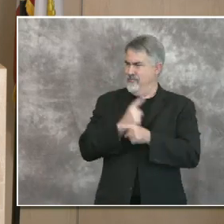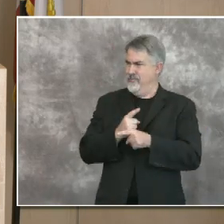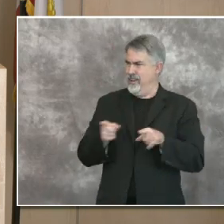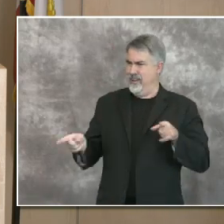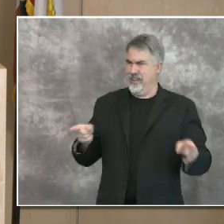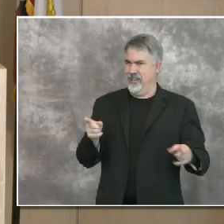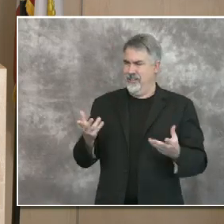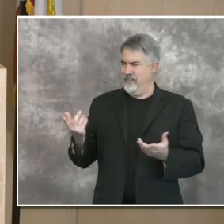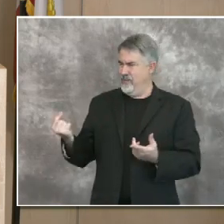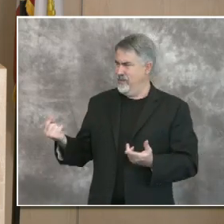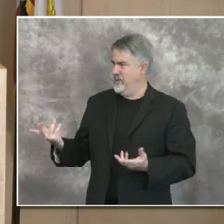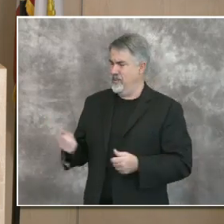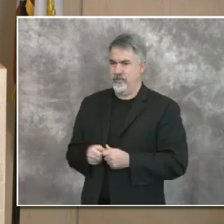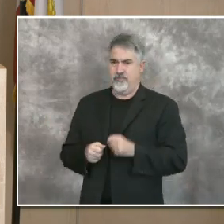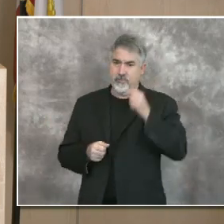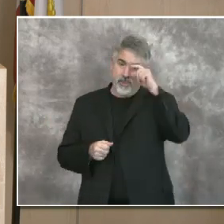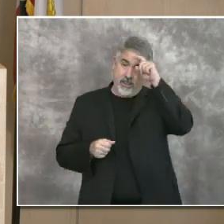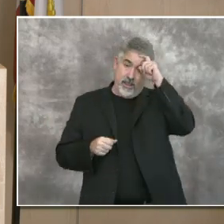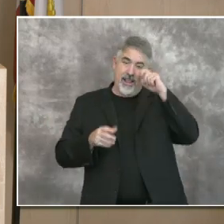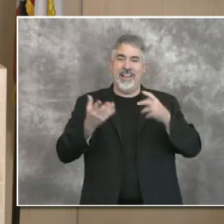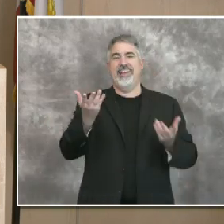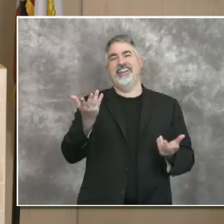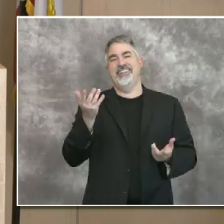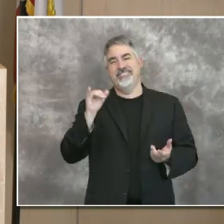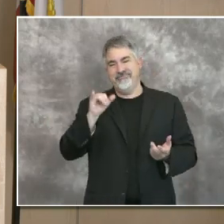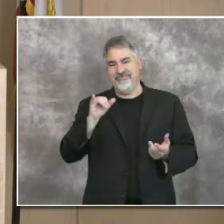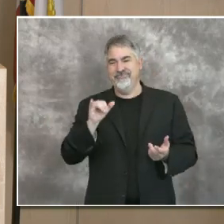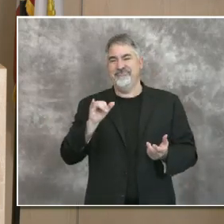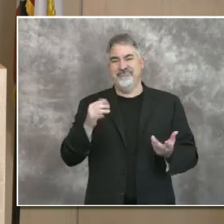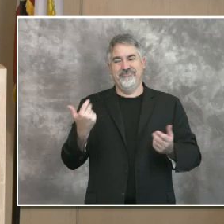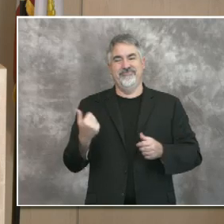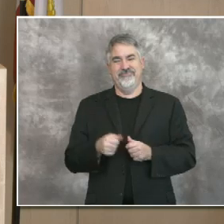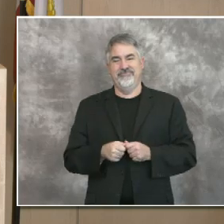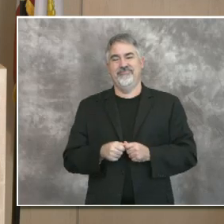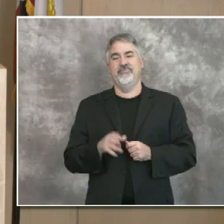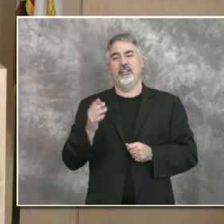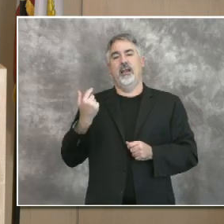that we were trying to